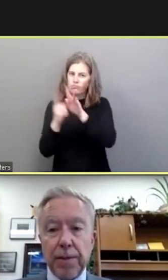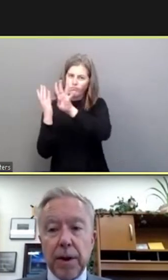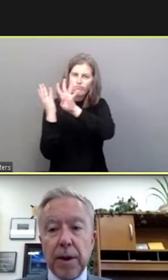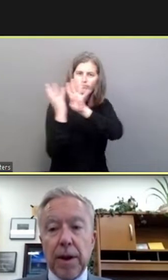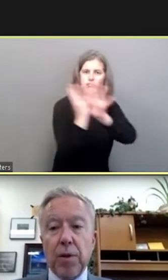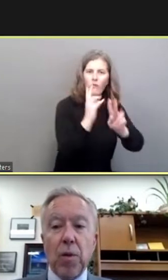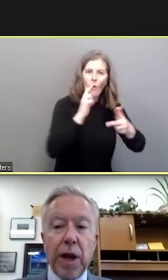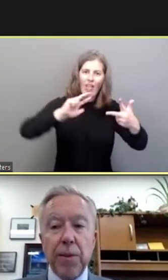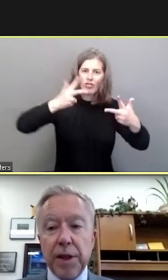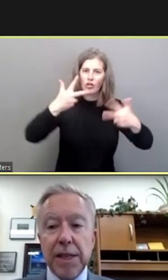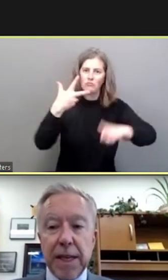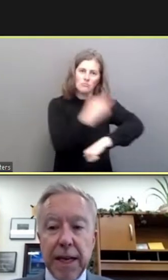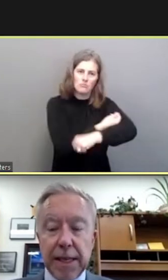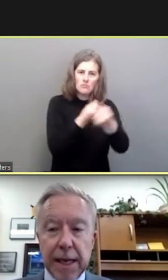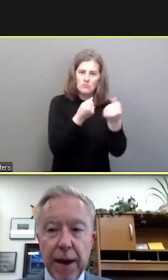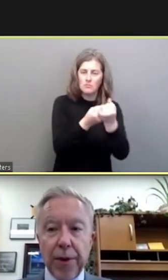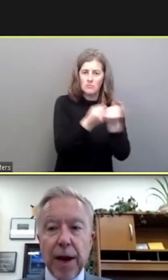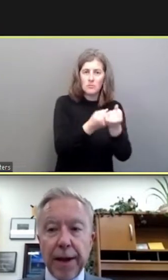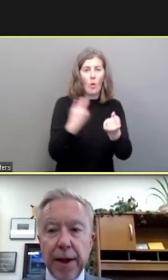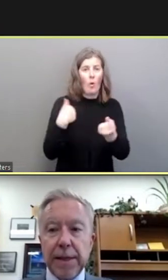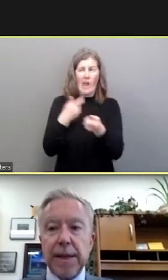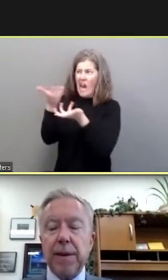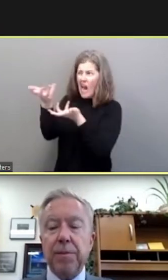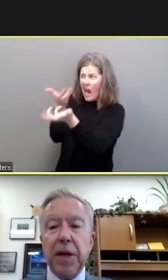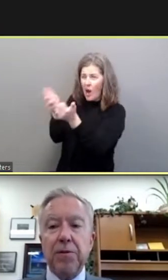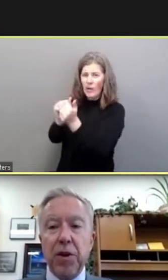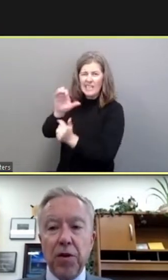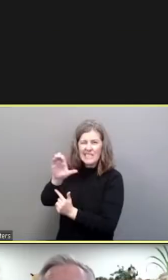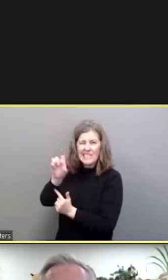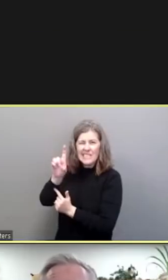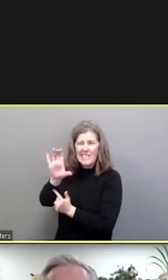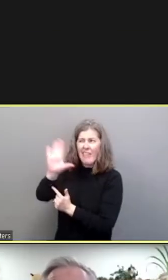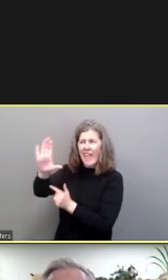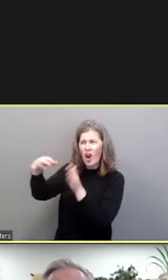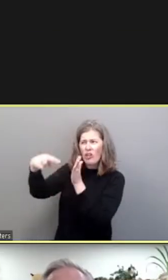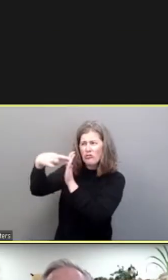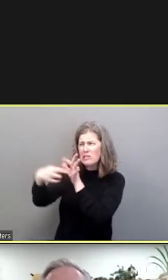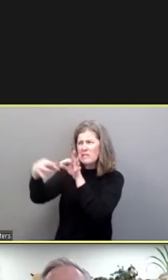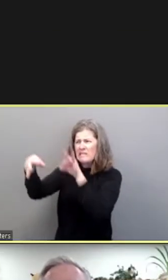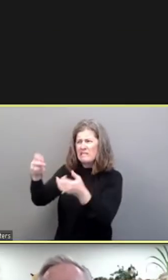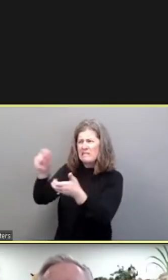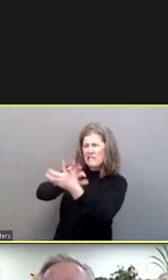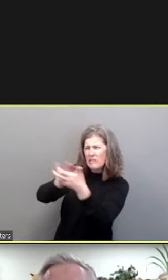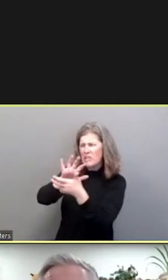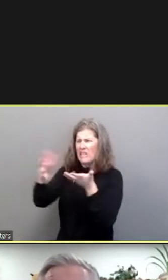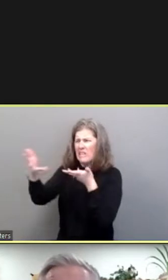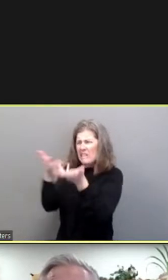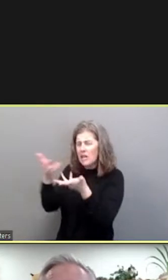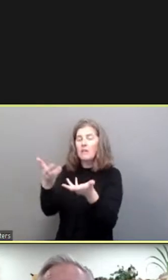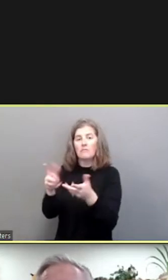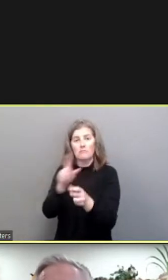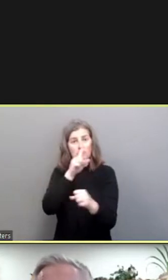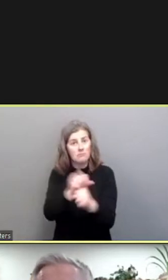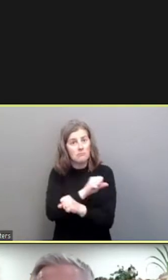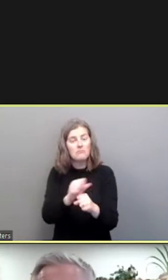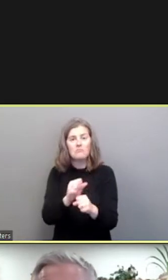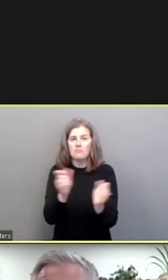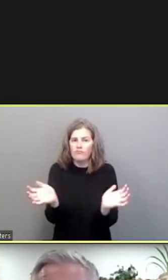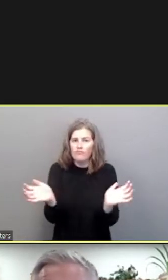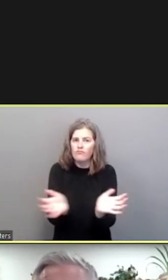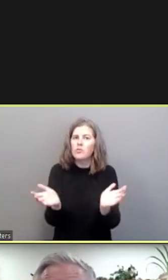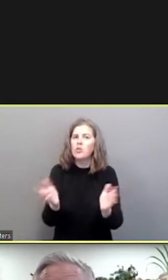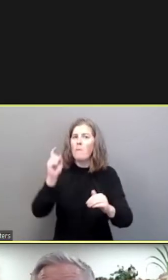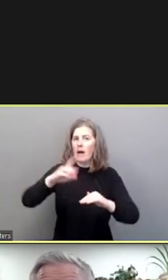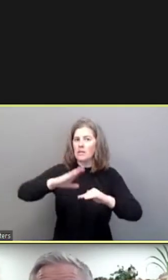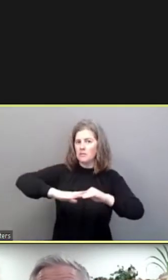booster. We're working with the CDC on their guidelines. They can be confusing. For sure, you need to be 18 and